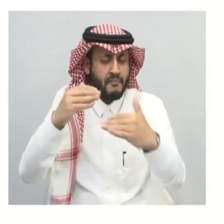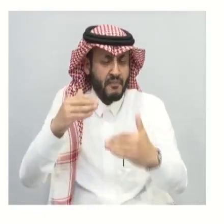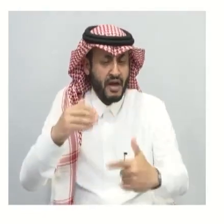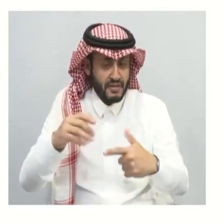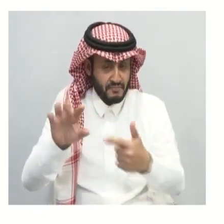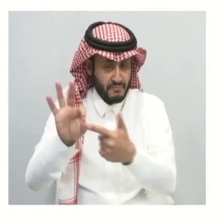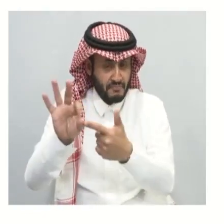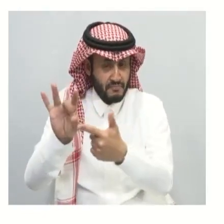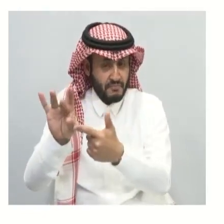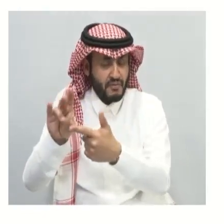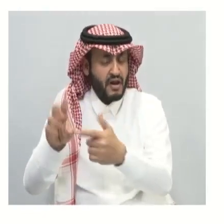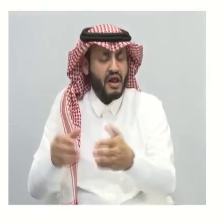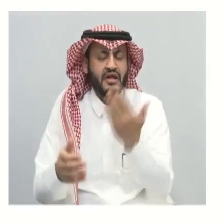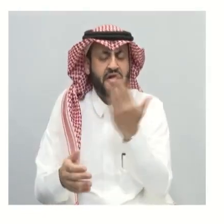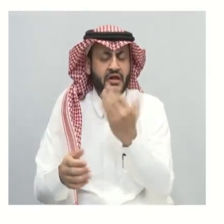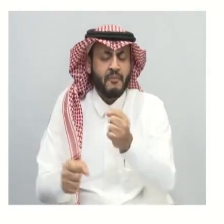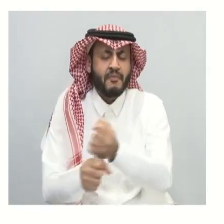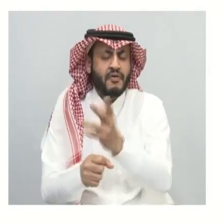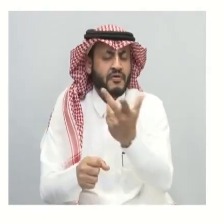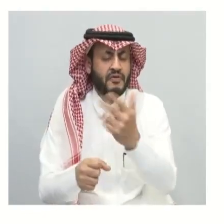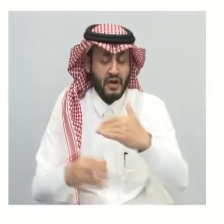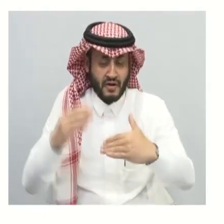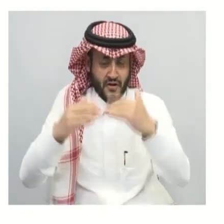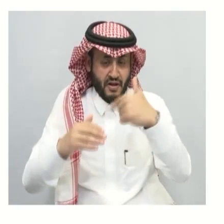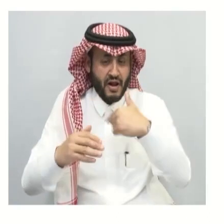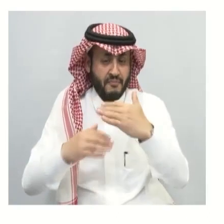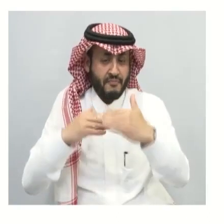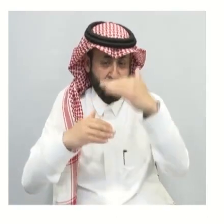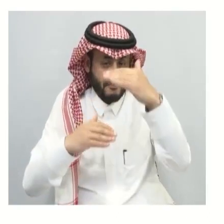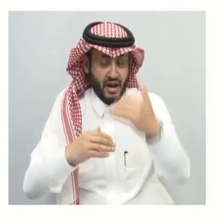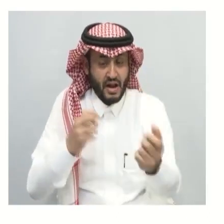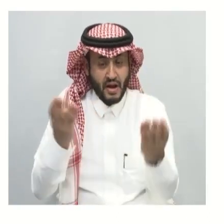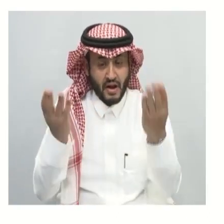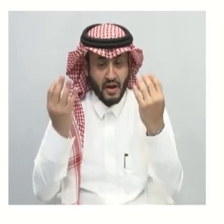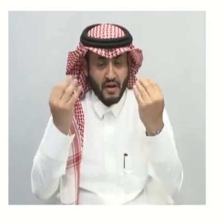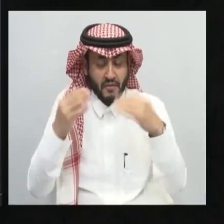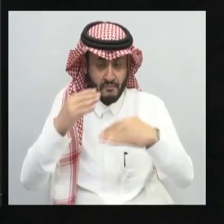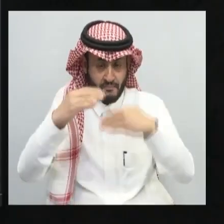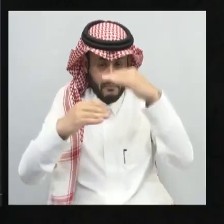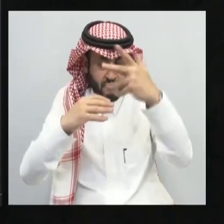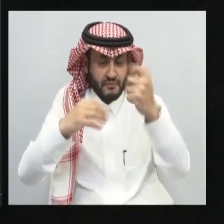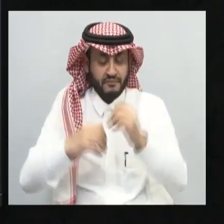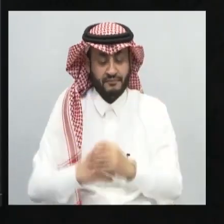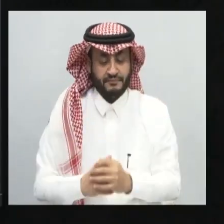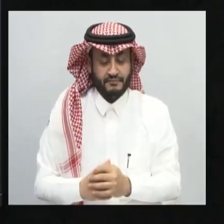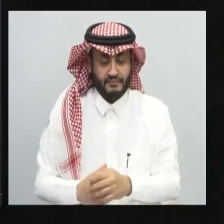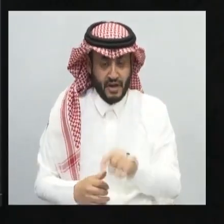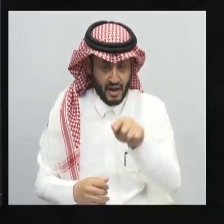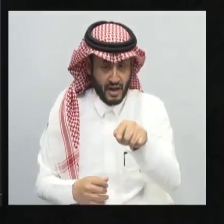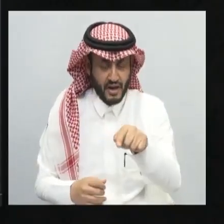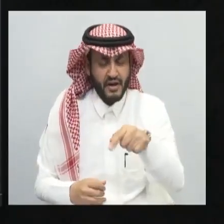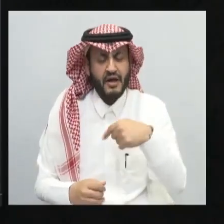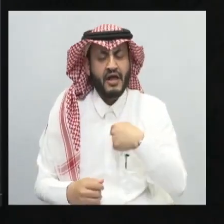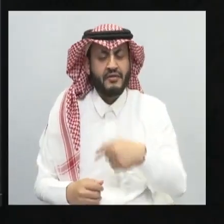you study. So when you reflect, you're thinking about your learning and your improvement. It is your time now to